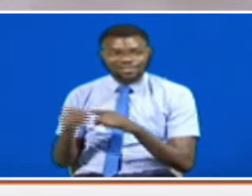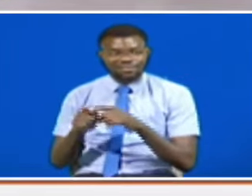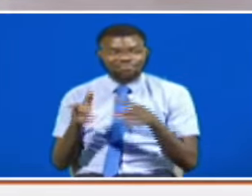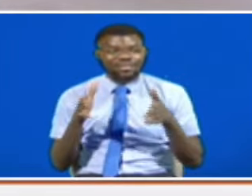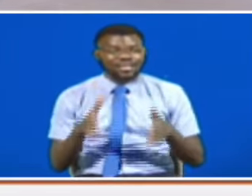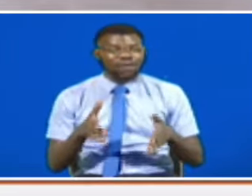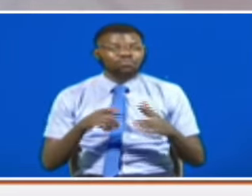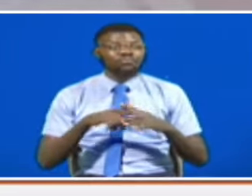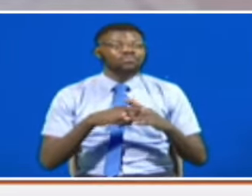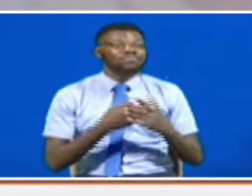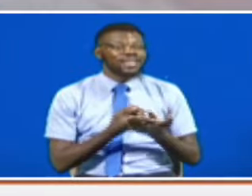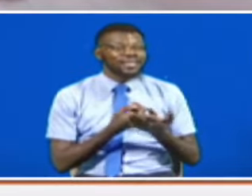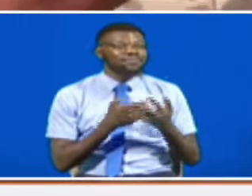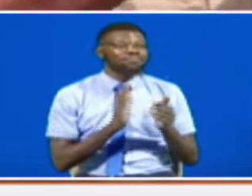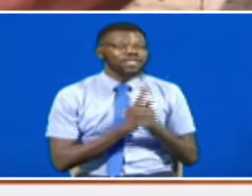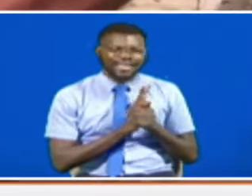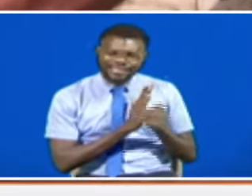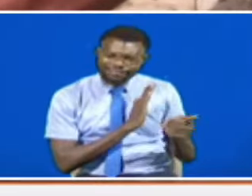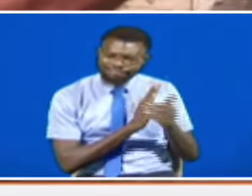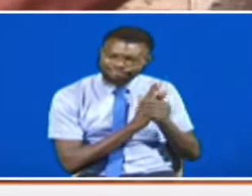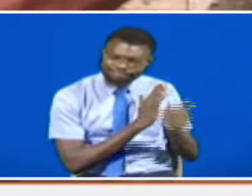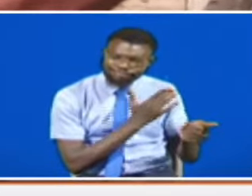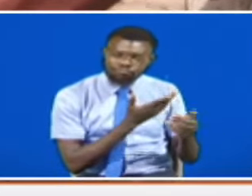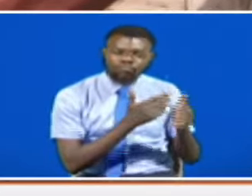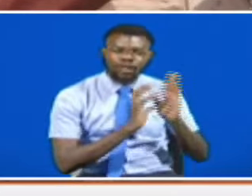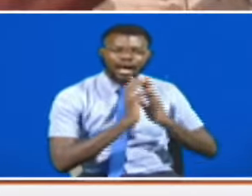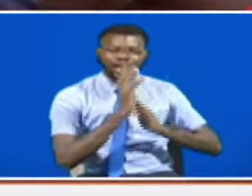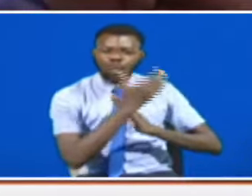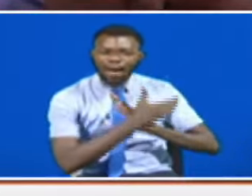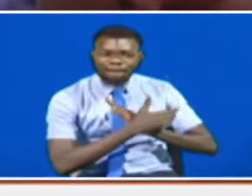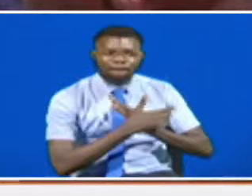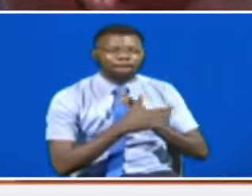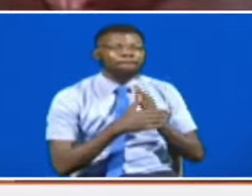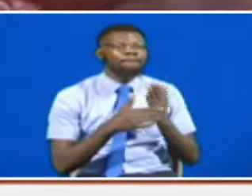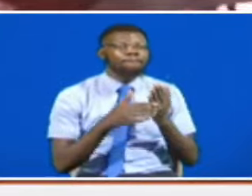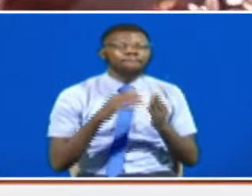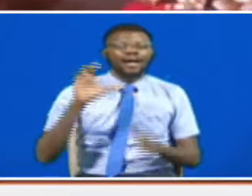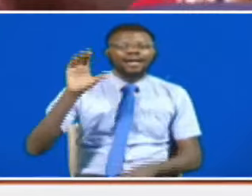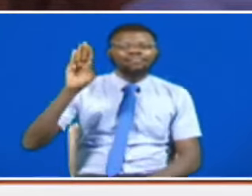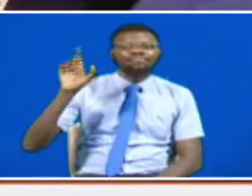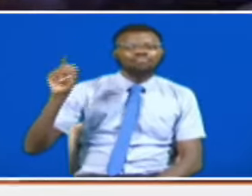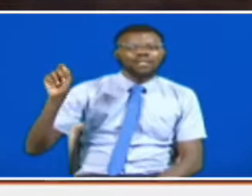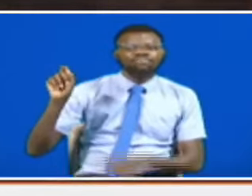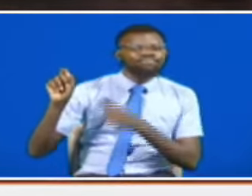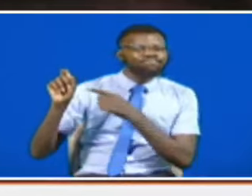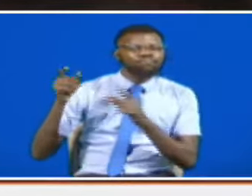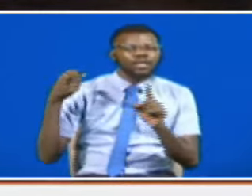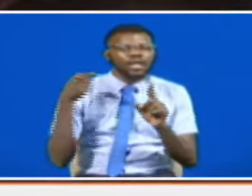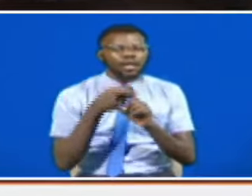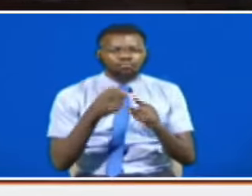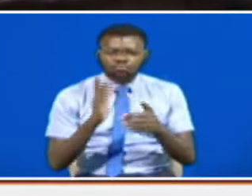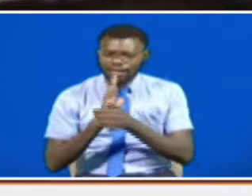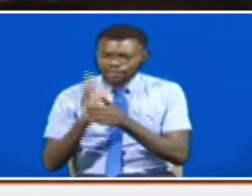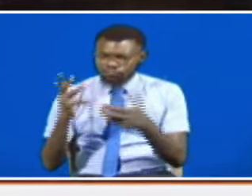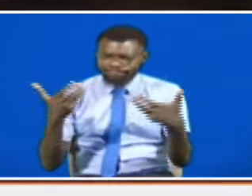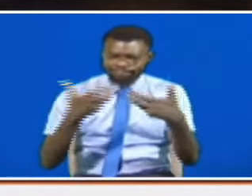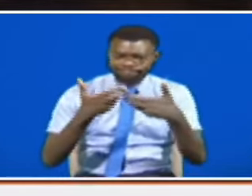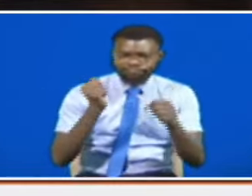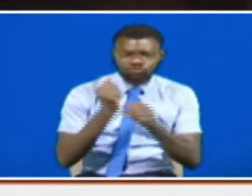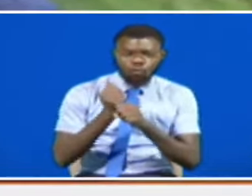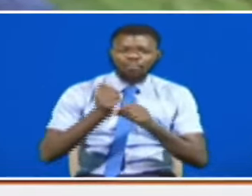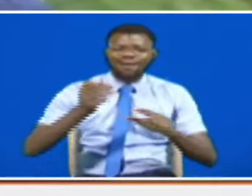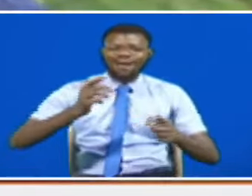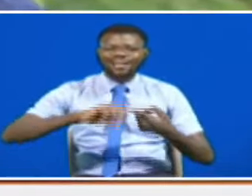a competence-based education training curriculum, CBET, aimed at aligning skills with labor market demands and